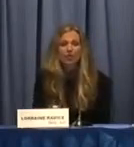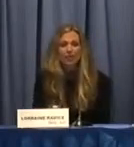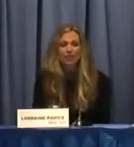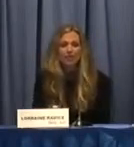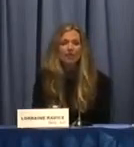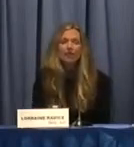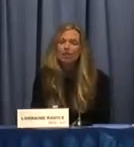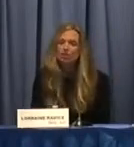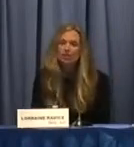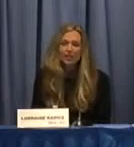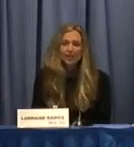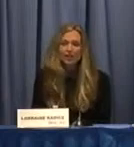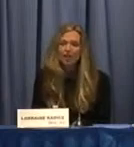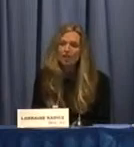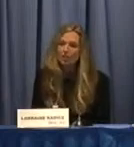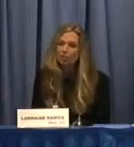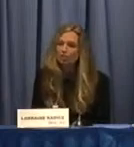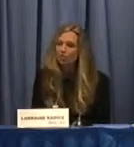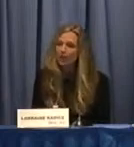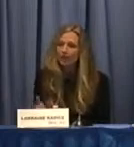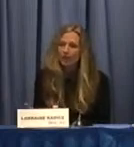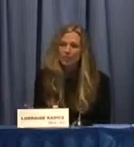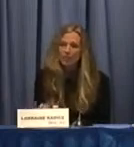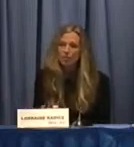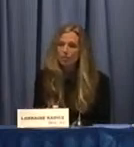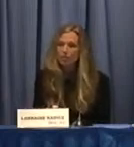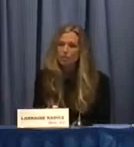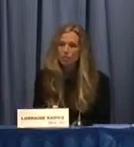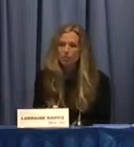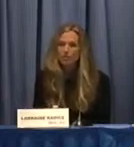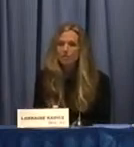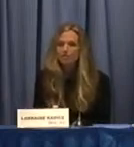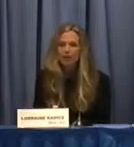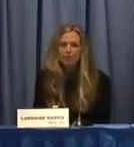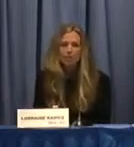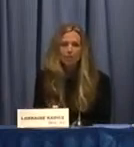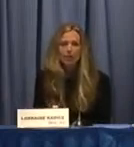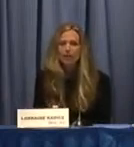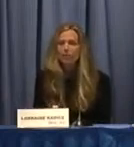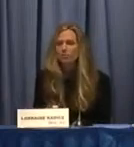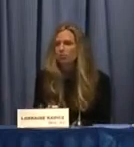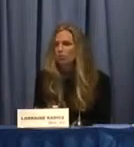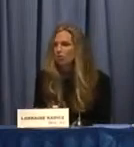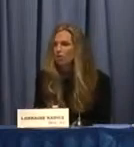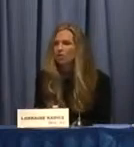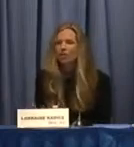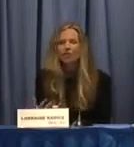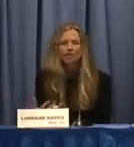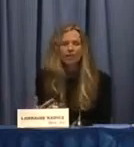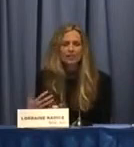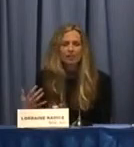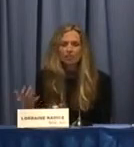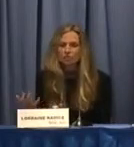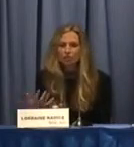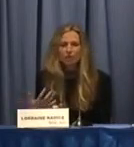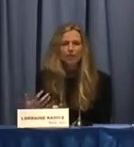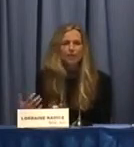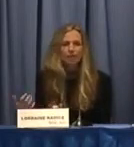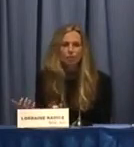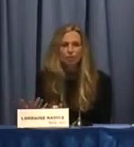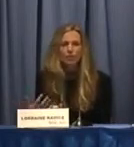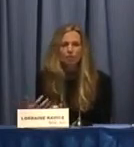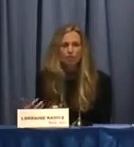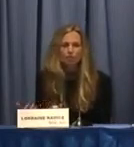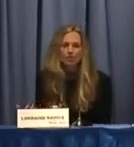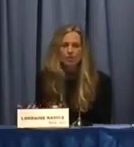raise awareness, just like any other issue, right, that comes into our schools, cyberbullying, nutrition, things that are